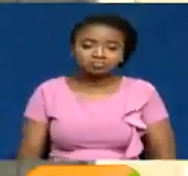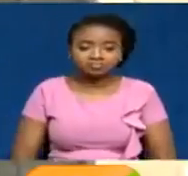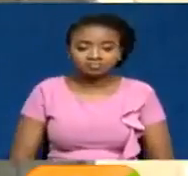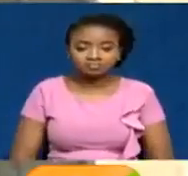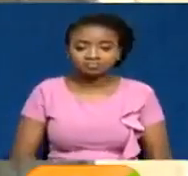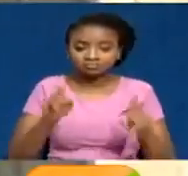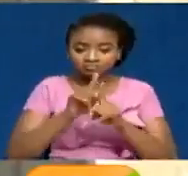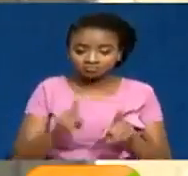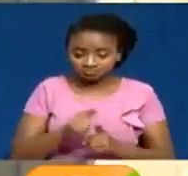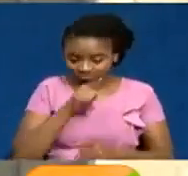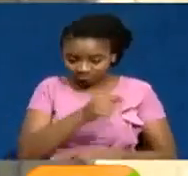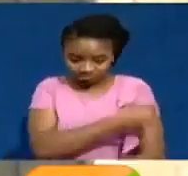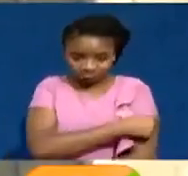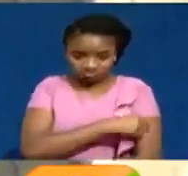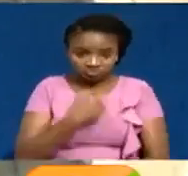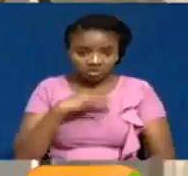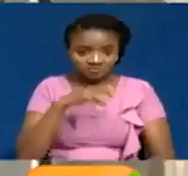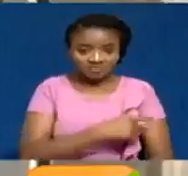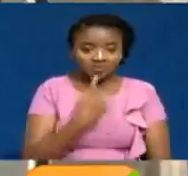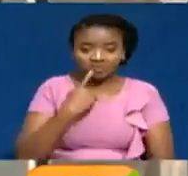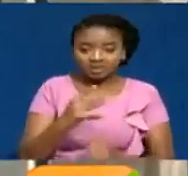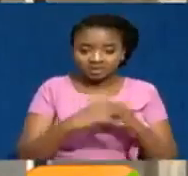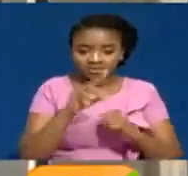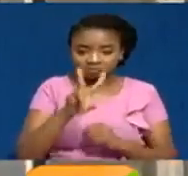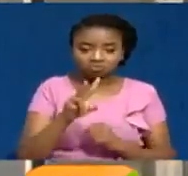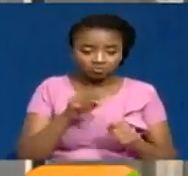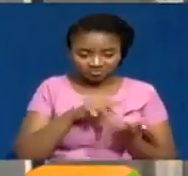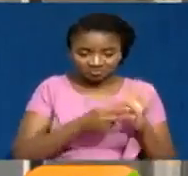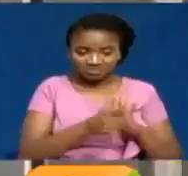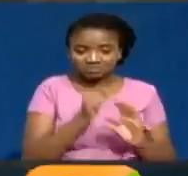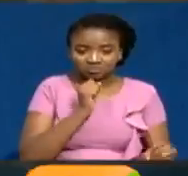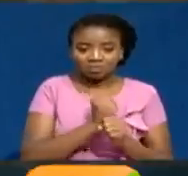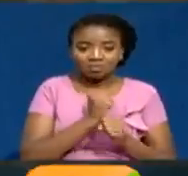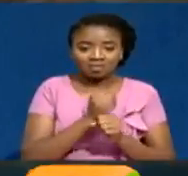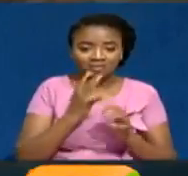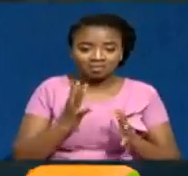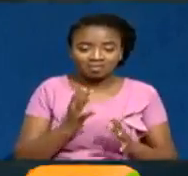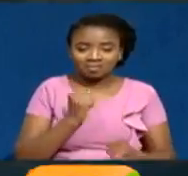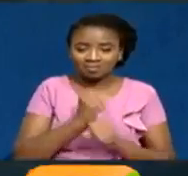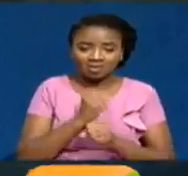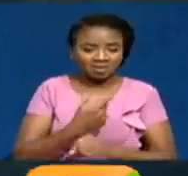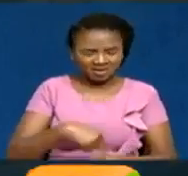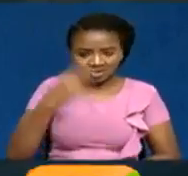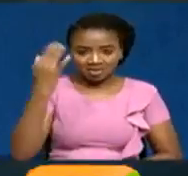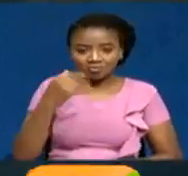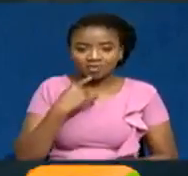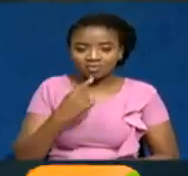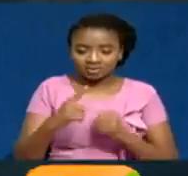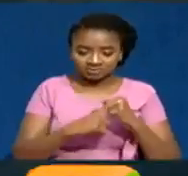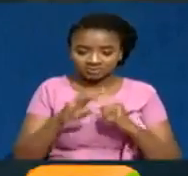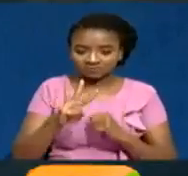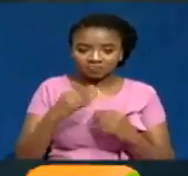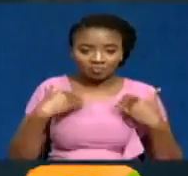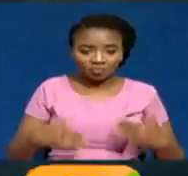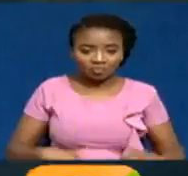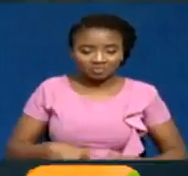However, the facility, whose capacity is 192, is currently overstretched with 164 unclaimed bodies,